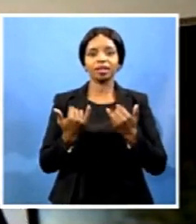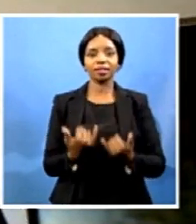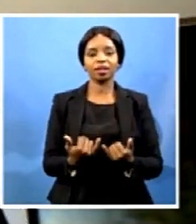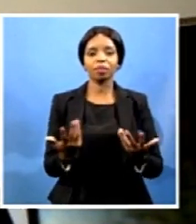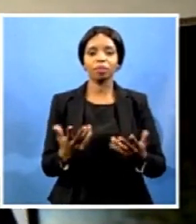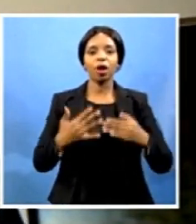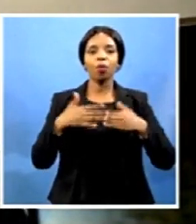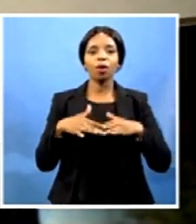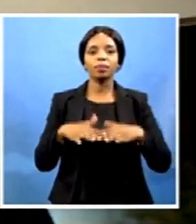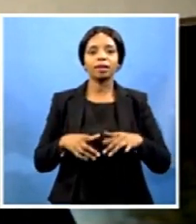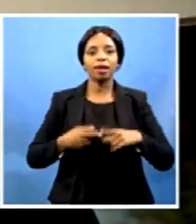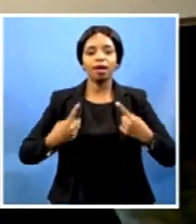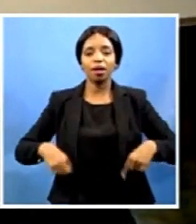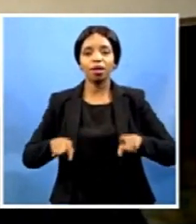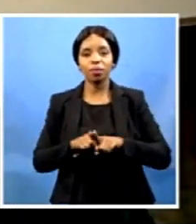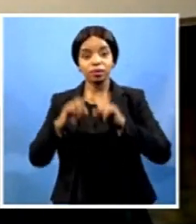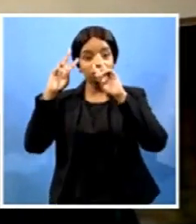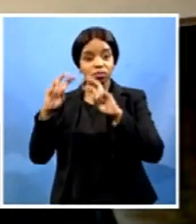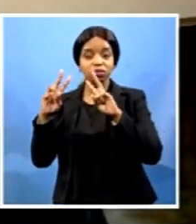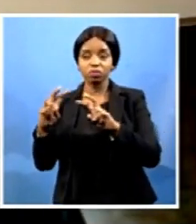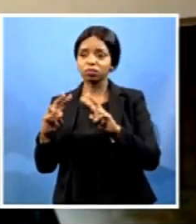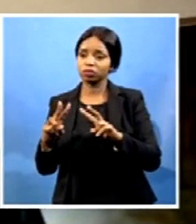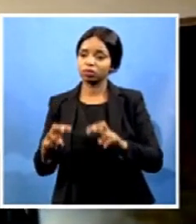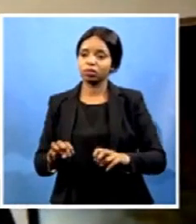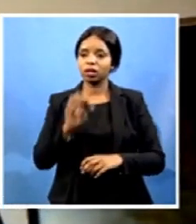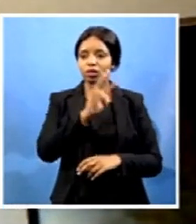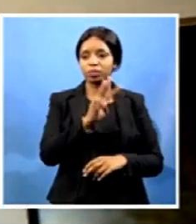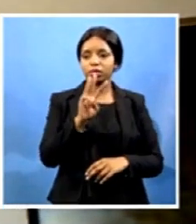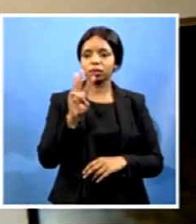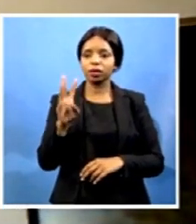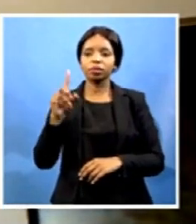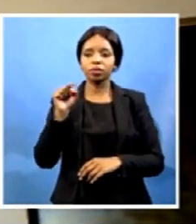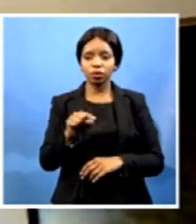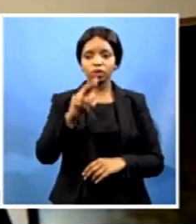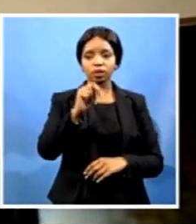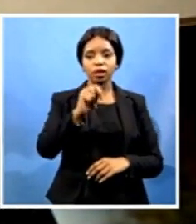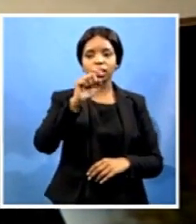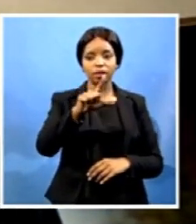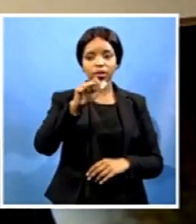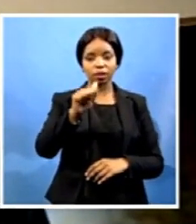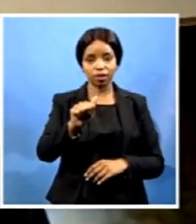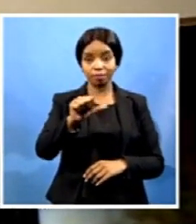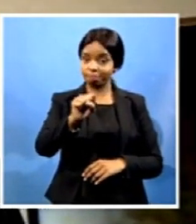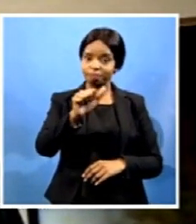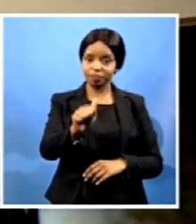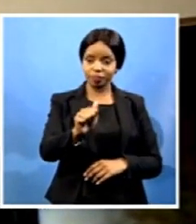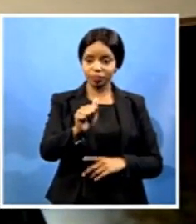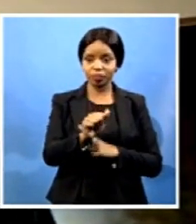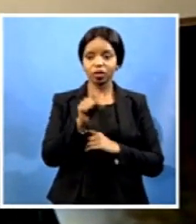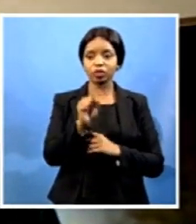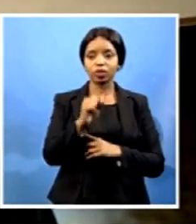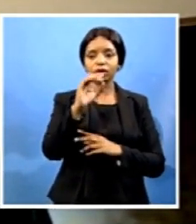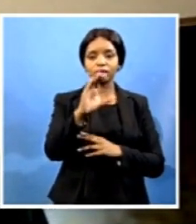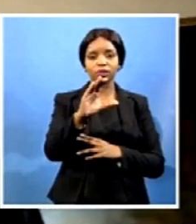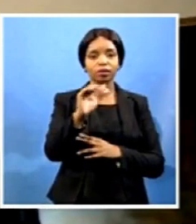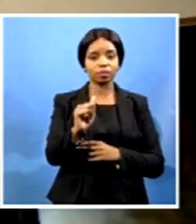www.nlsa.ac, we have posted quite a number of readings that our staff have done from the classics